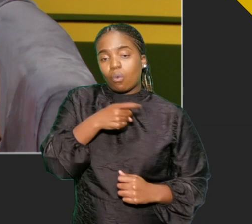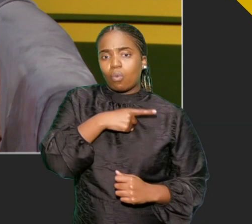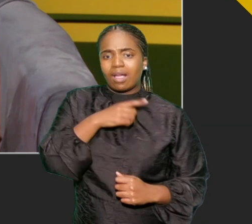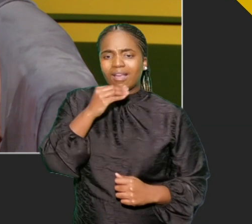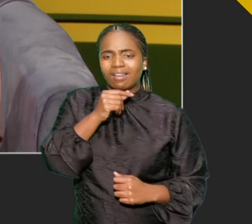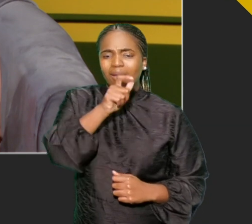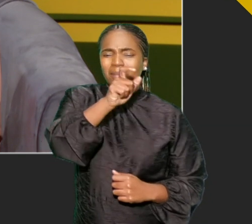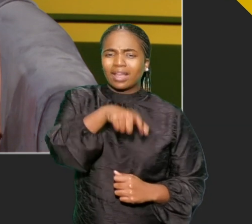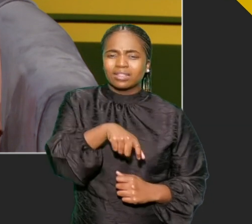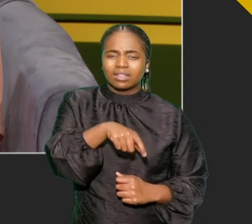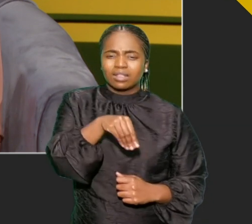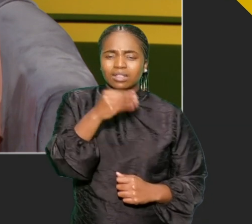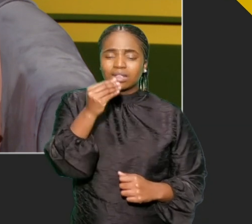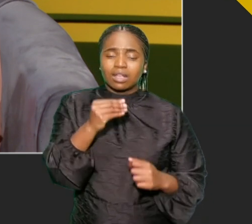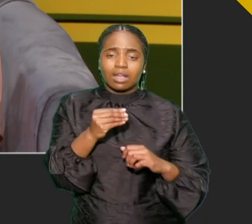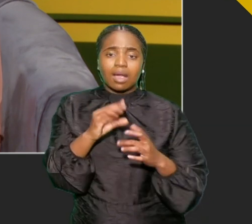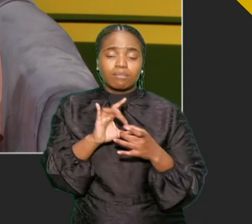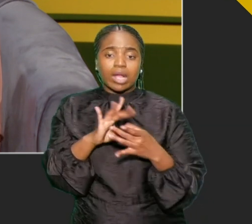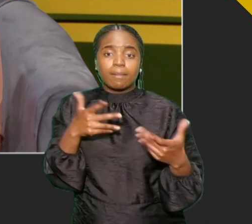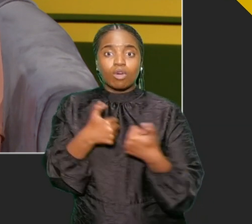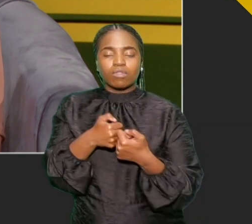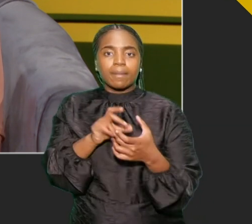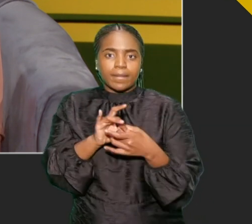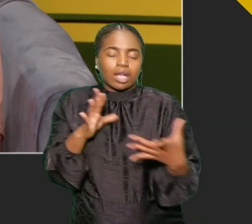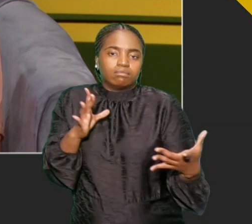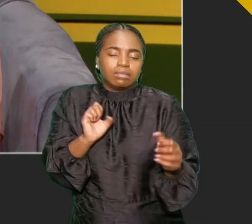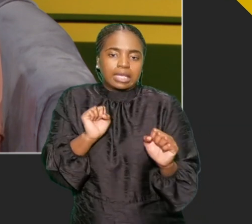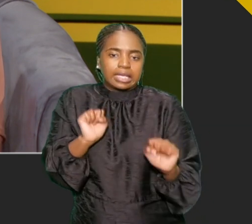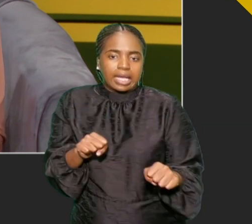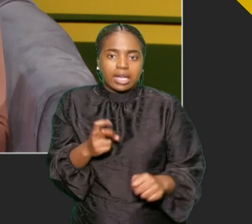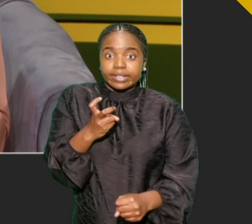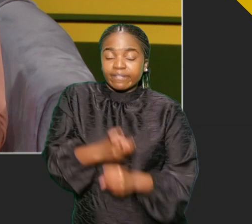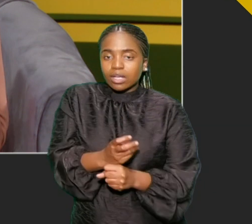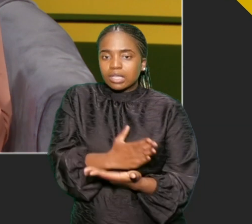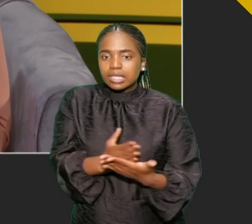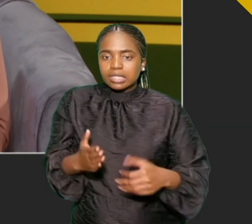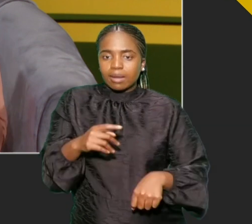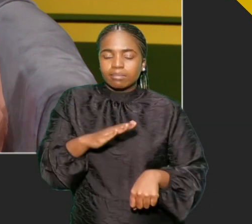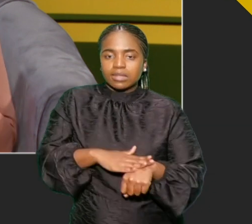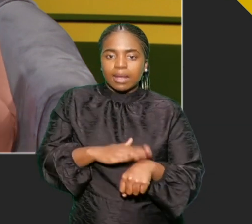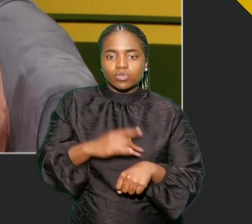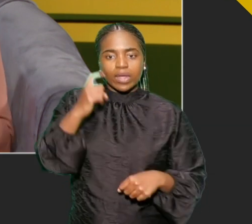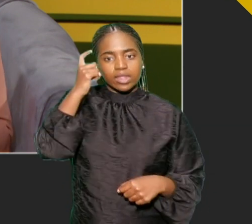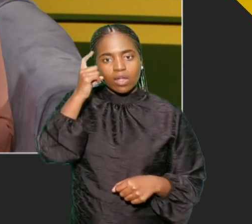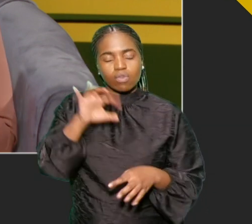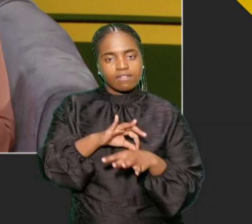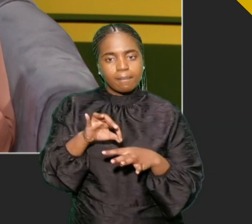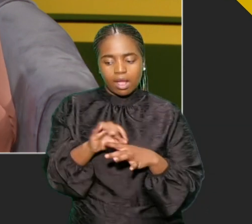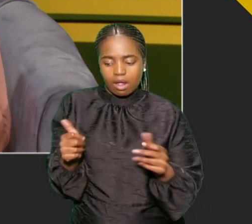speaking about breakups. You know, breakups sometimes are very difficult. You know, I've got my whole life